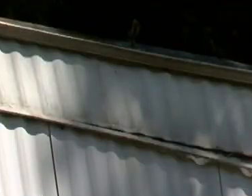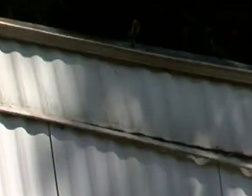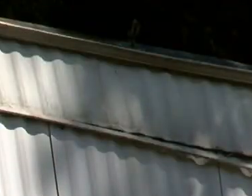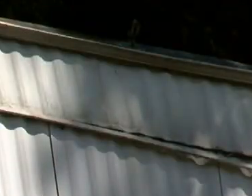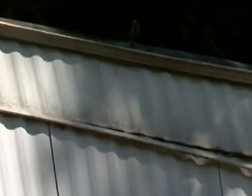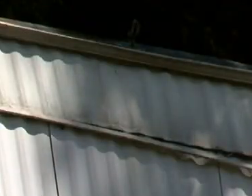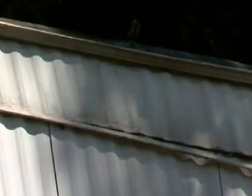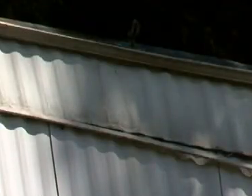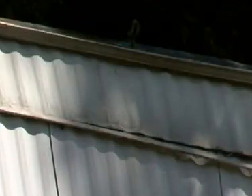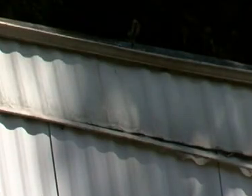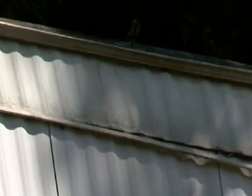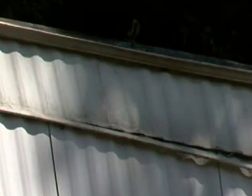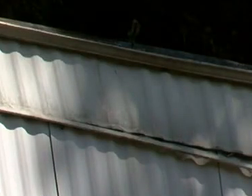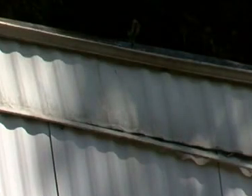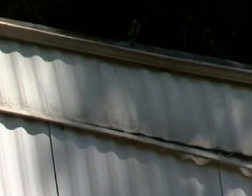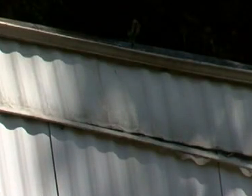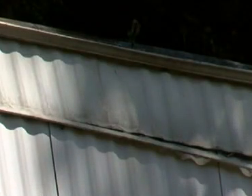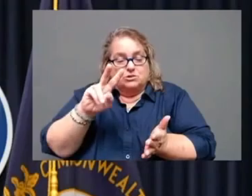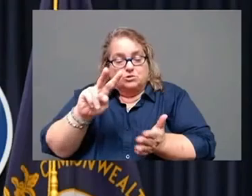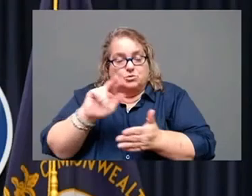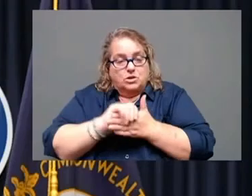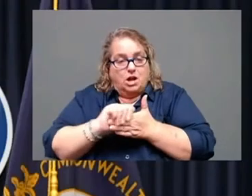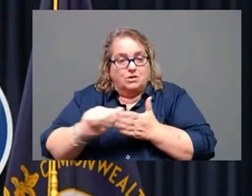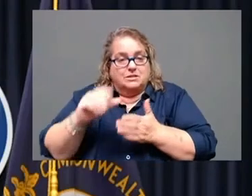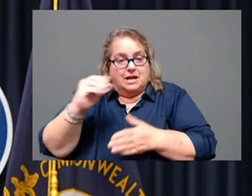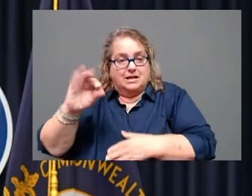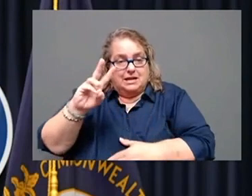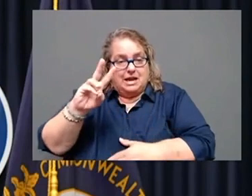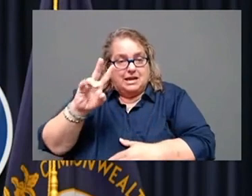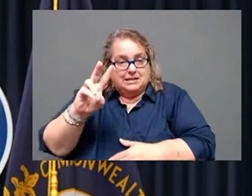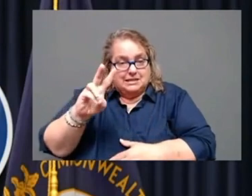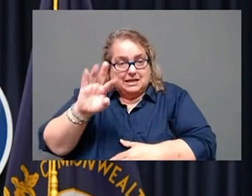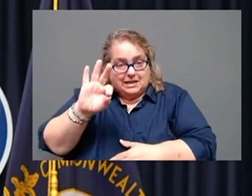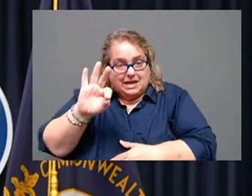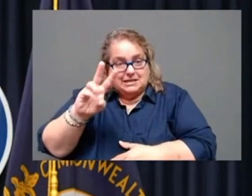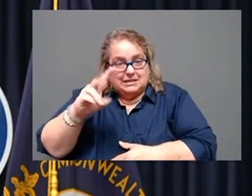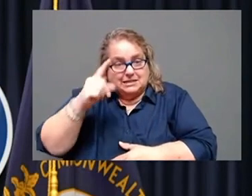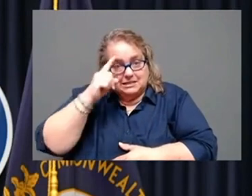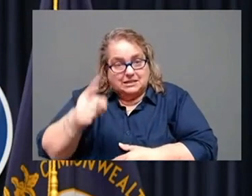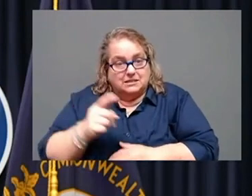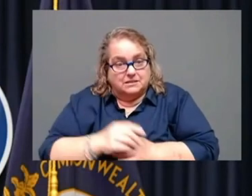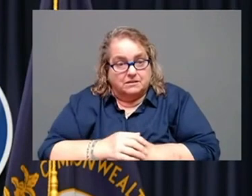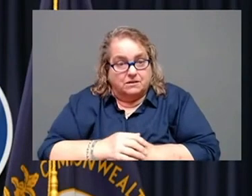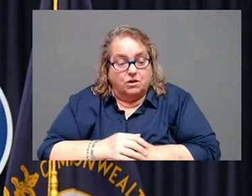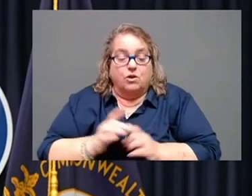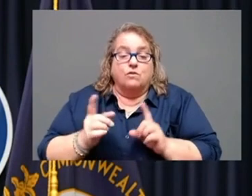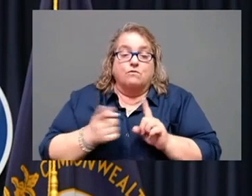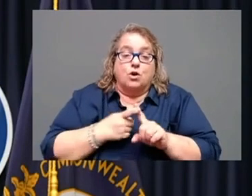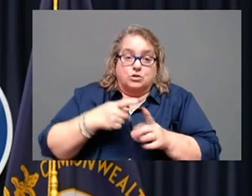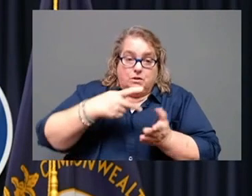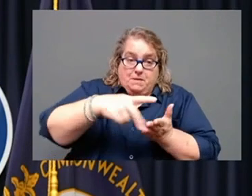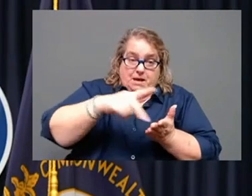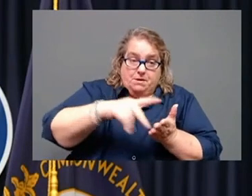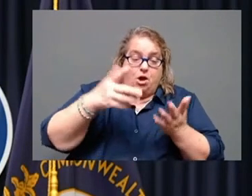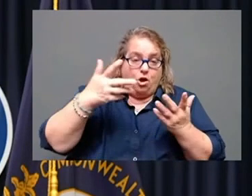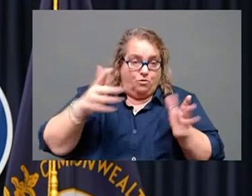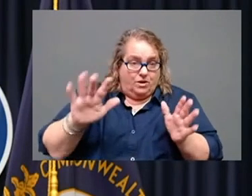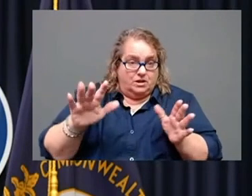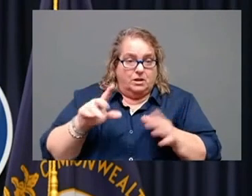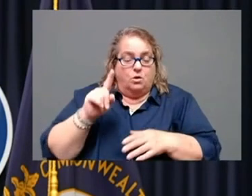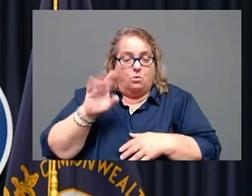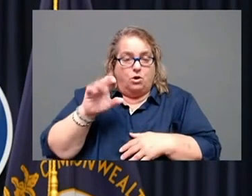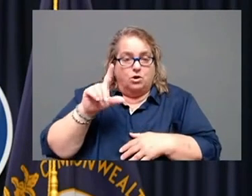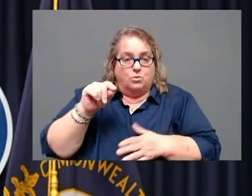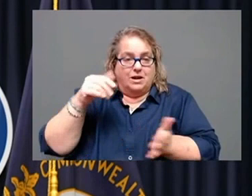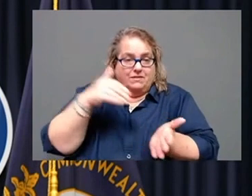$3 million in the Eastern Kentucky Relief Fund. First payments have already gone out. It's $120,000 in funeral